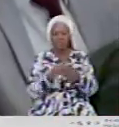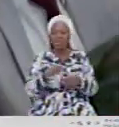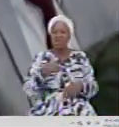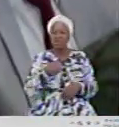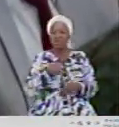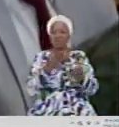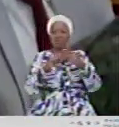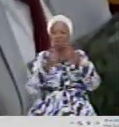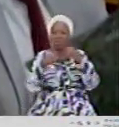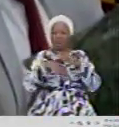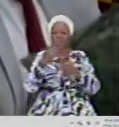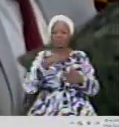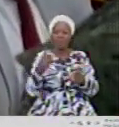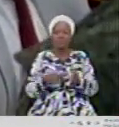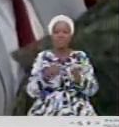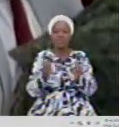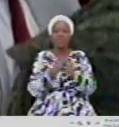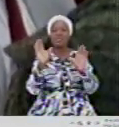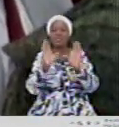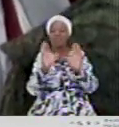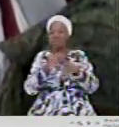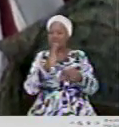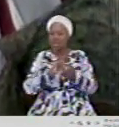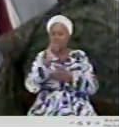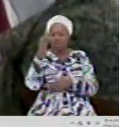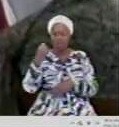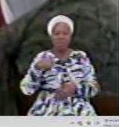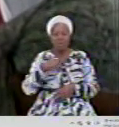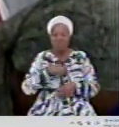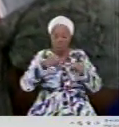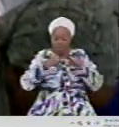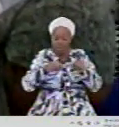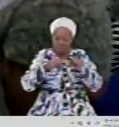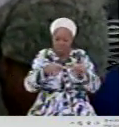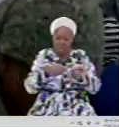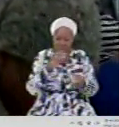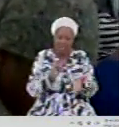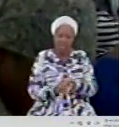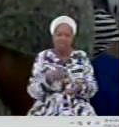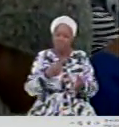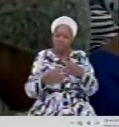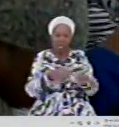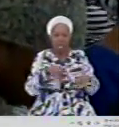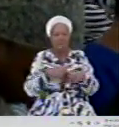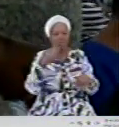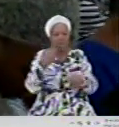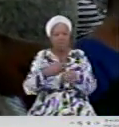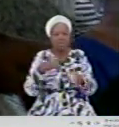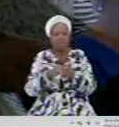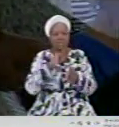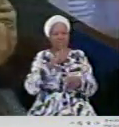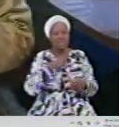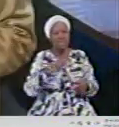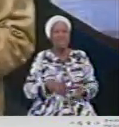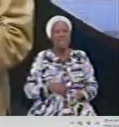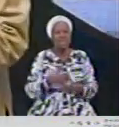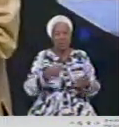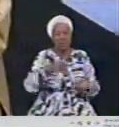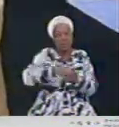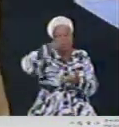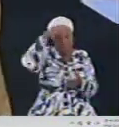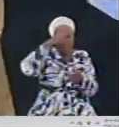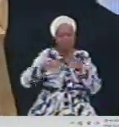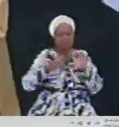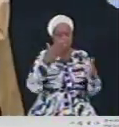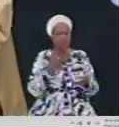this with a certificate. That's why we persevered. Now it says learn to do well. Sometimes, you